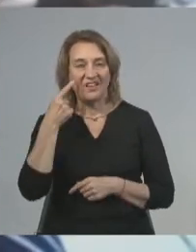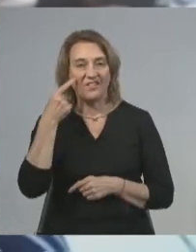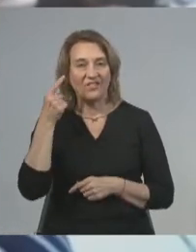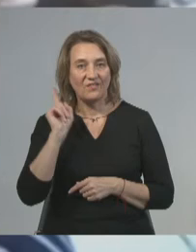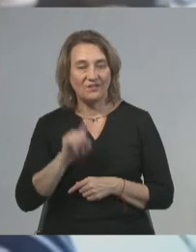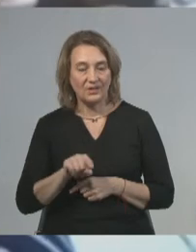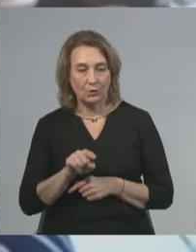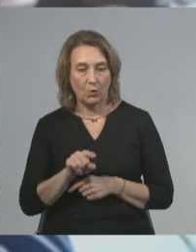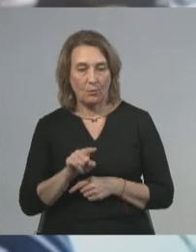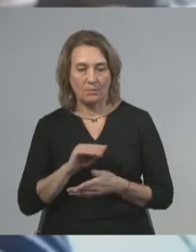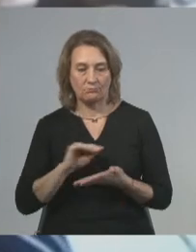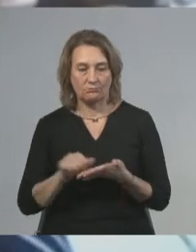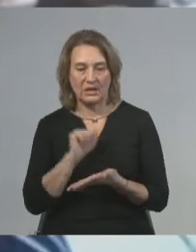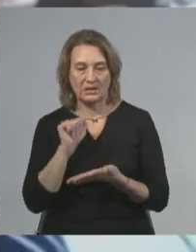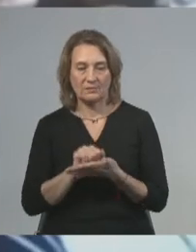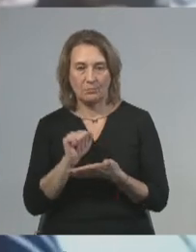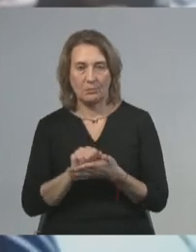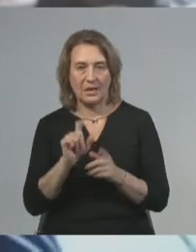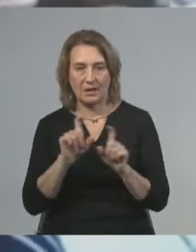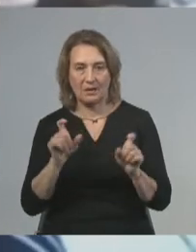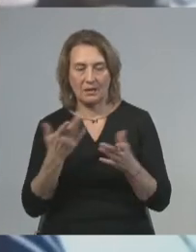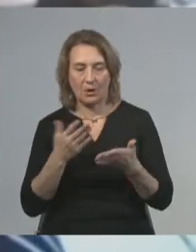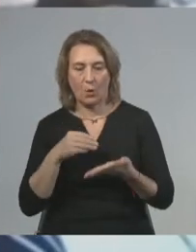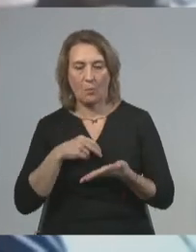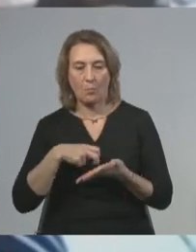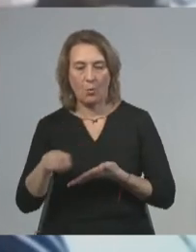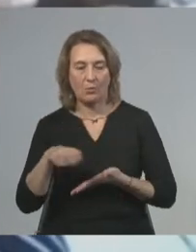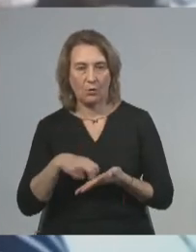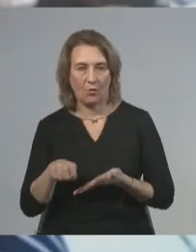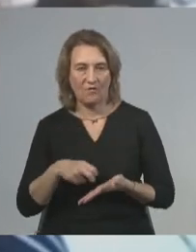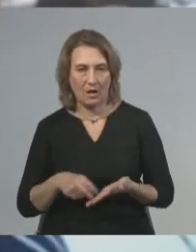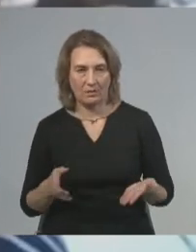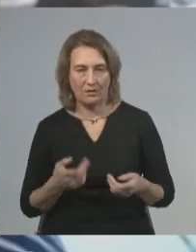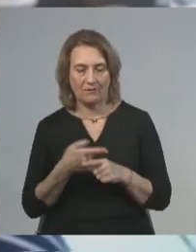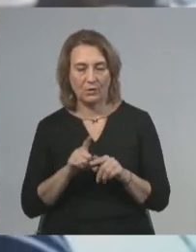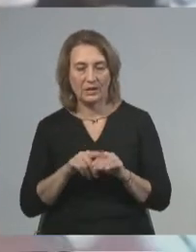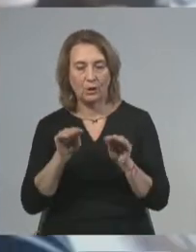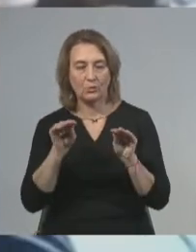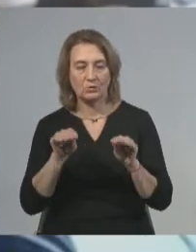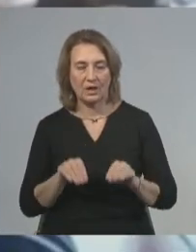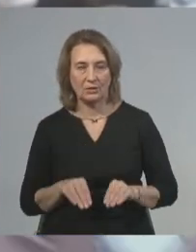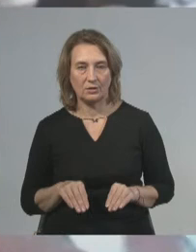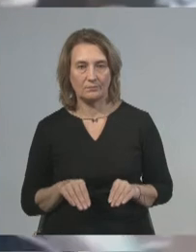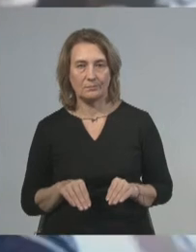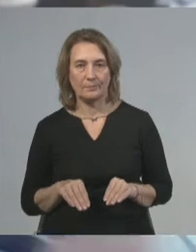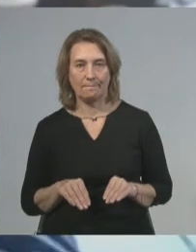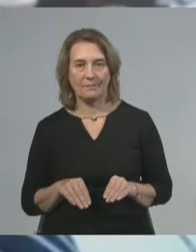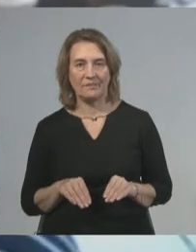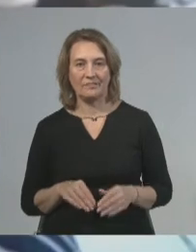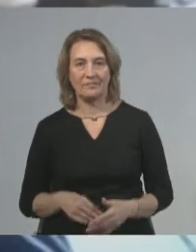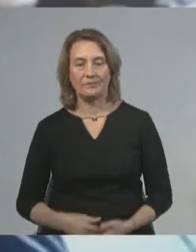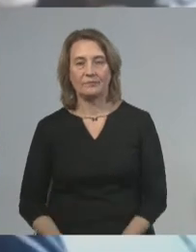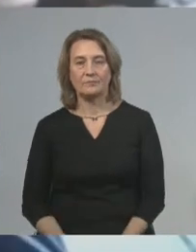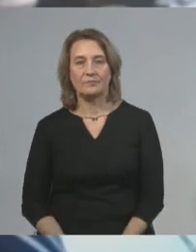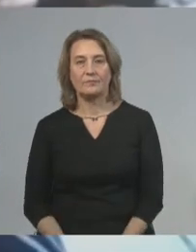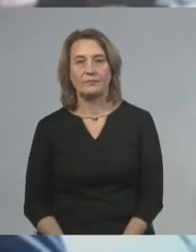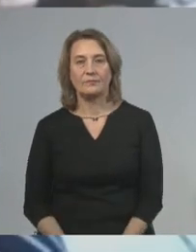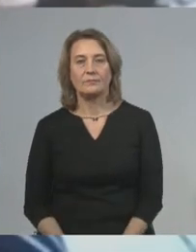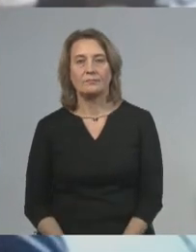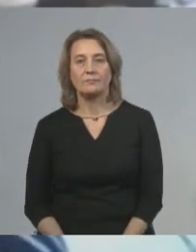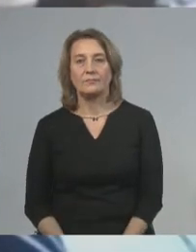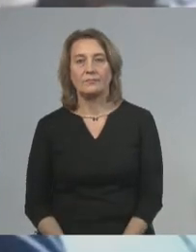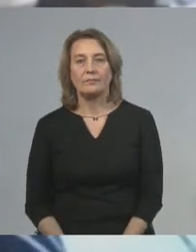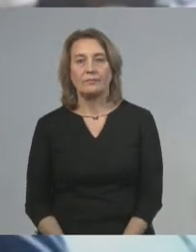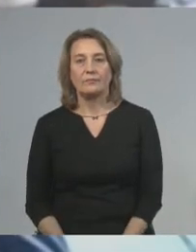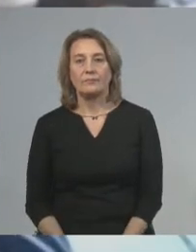today are dealing with a lot uh uh we didn't talk about it but it's it's it's out there around us the the